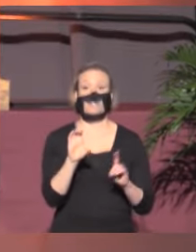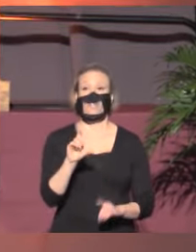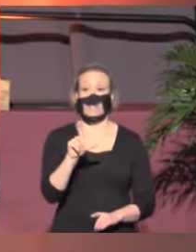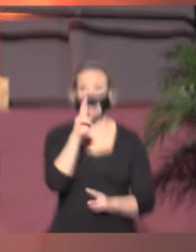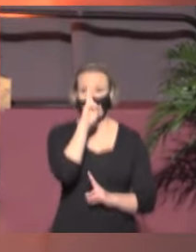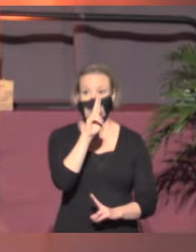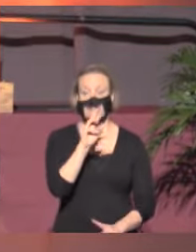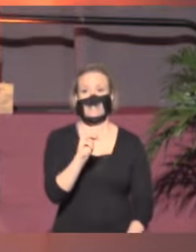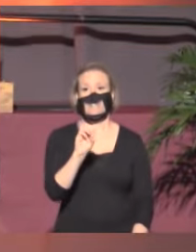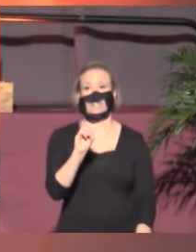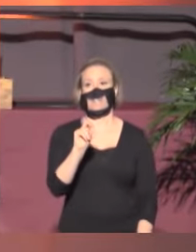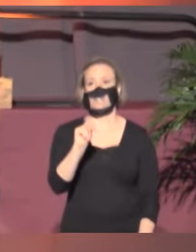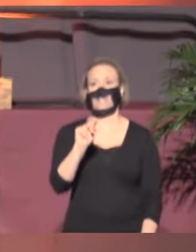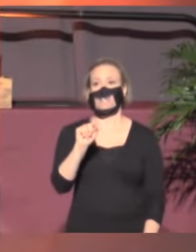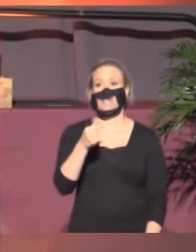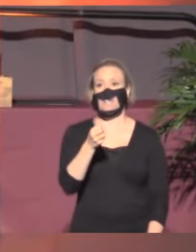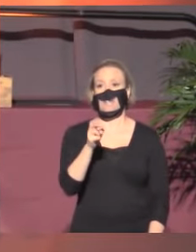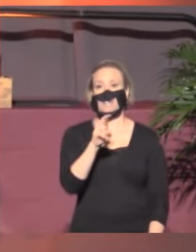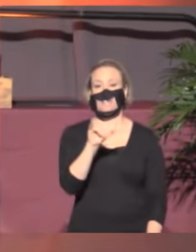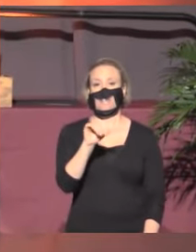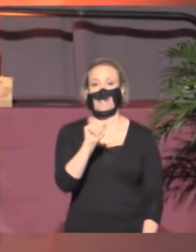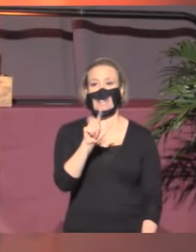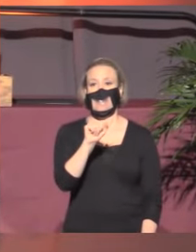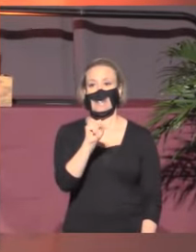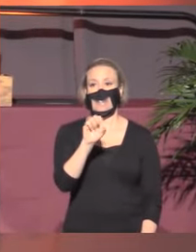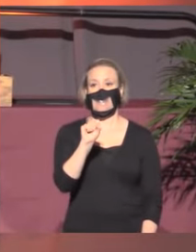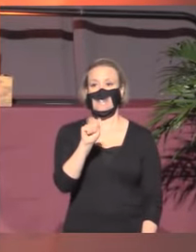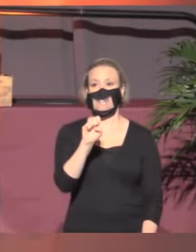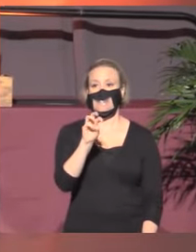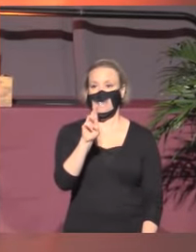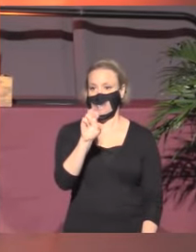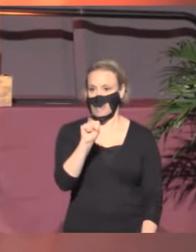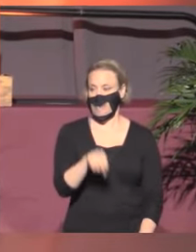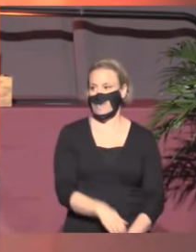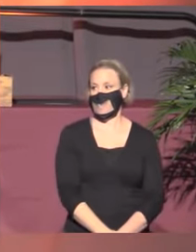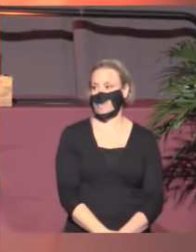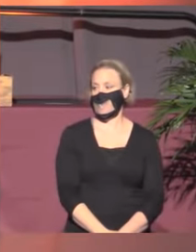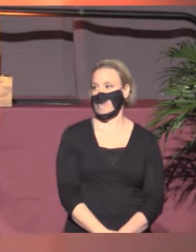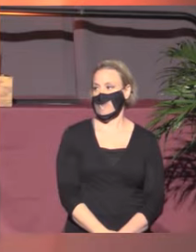Montgomery Allen Stenroos.